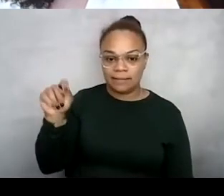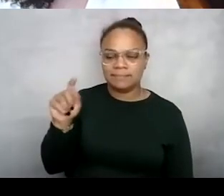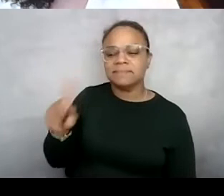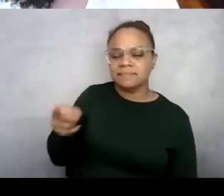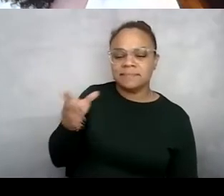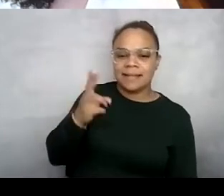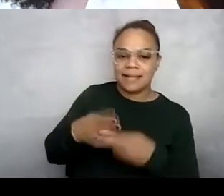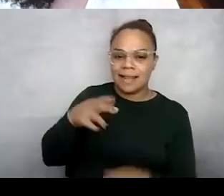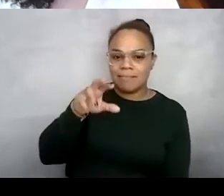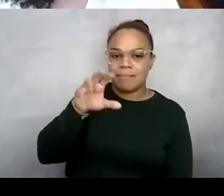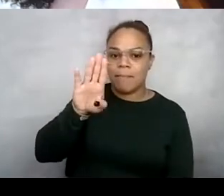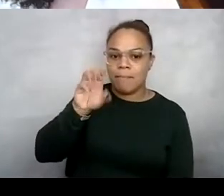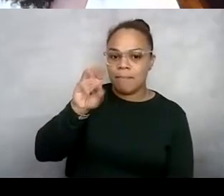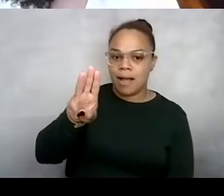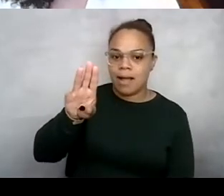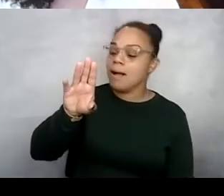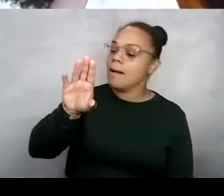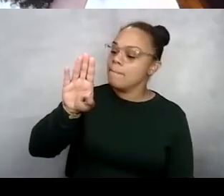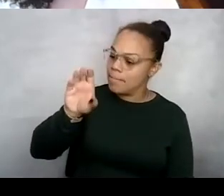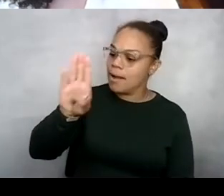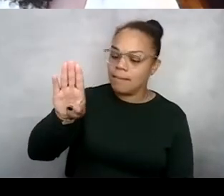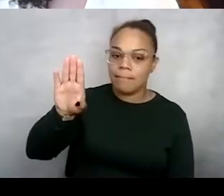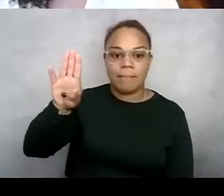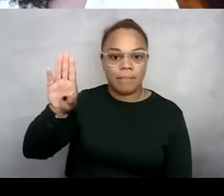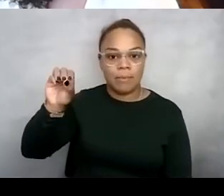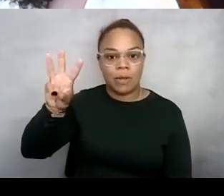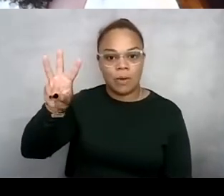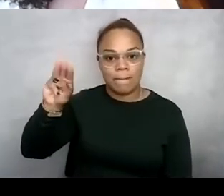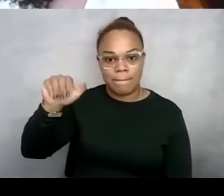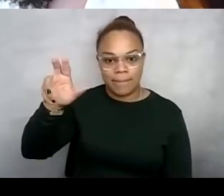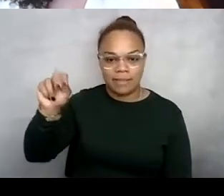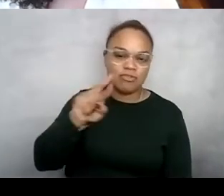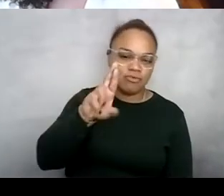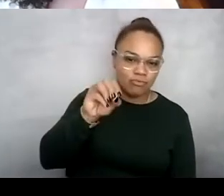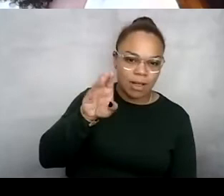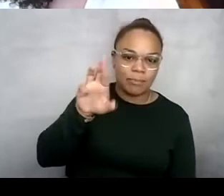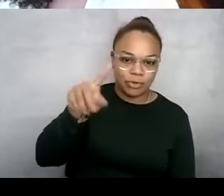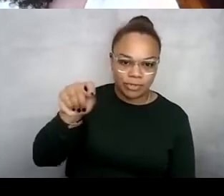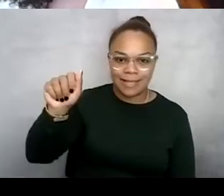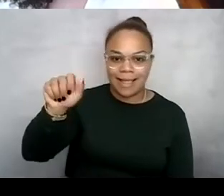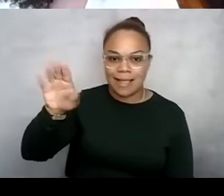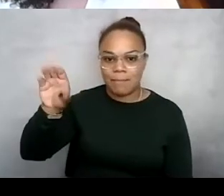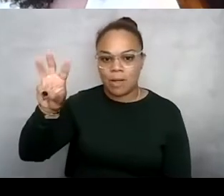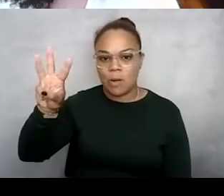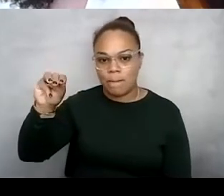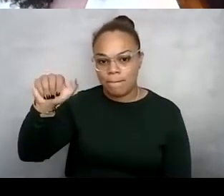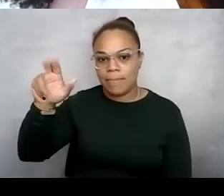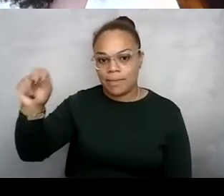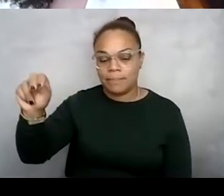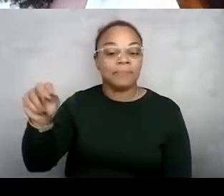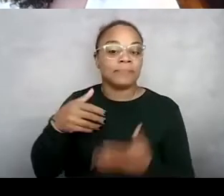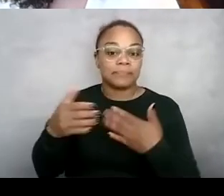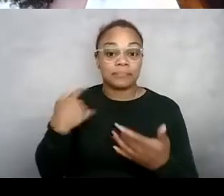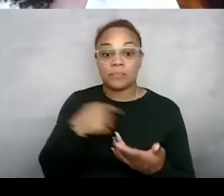R. Bowman, and Robert A. Bowman. And we went to Detroit because we were going to convert the Renaissance